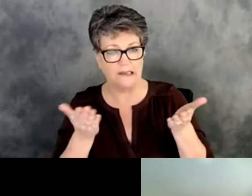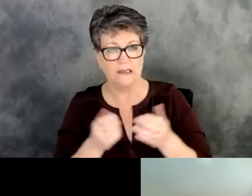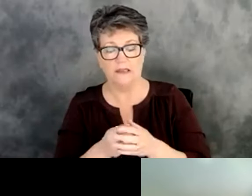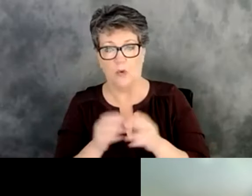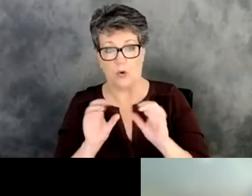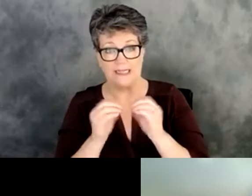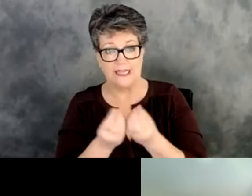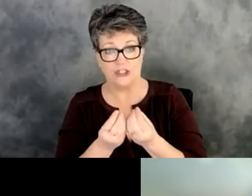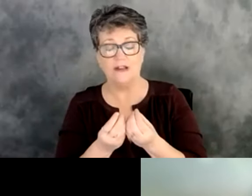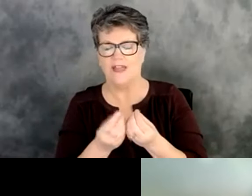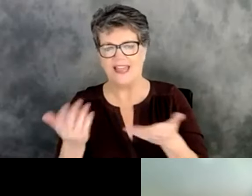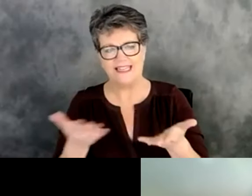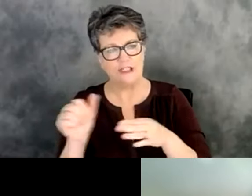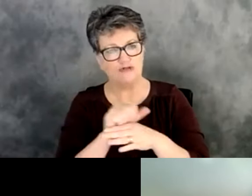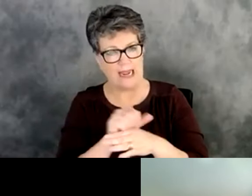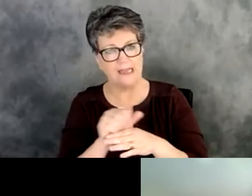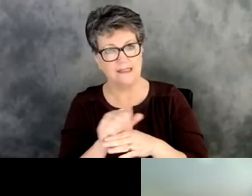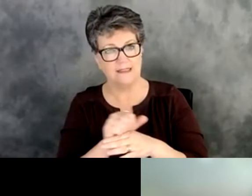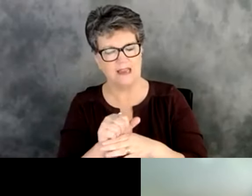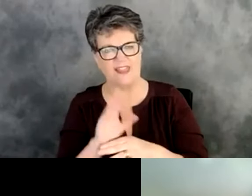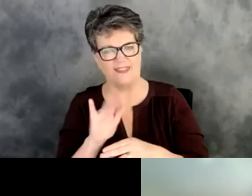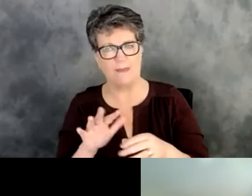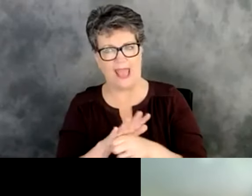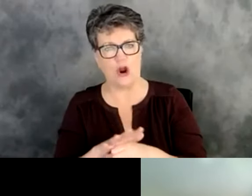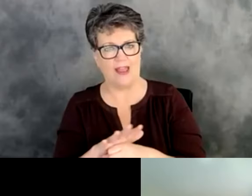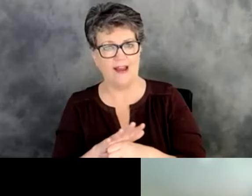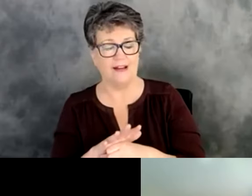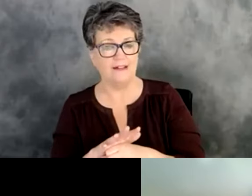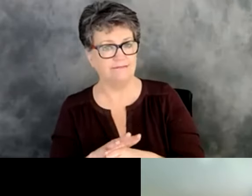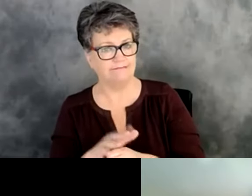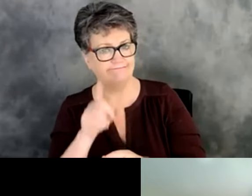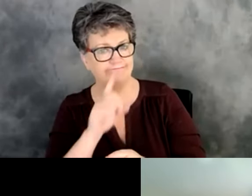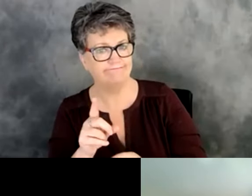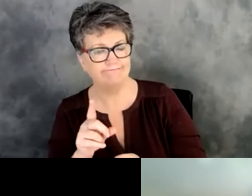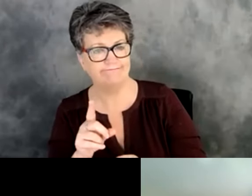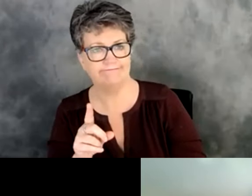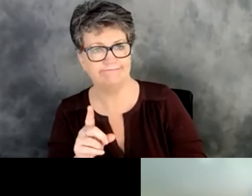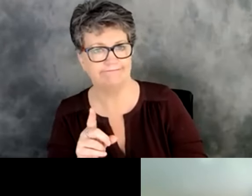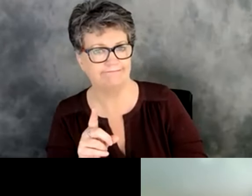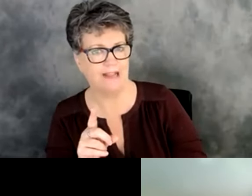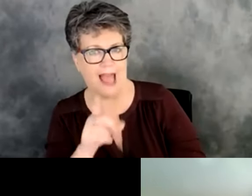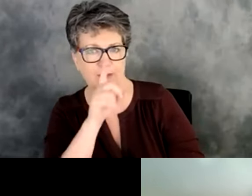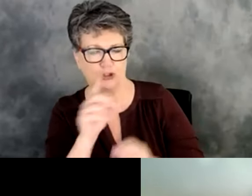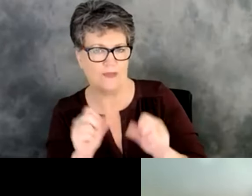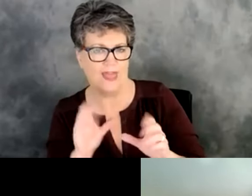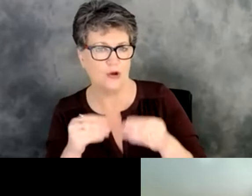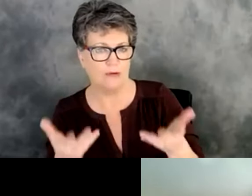trainings in I think in the Bay Area, and certainly that I'm sure they could